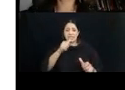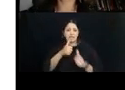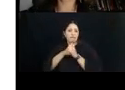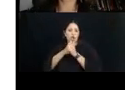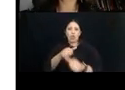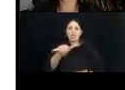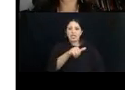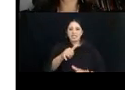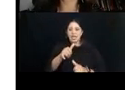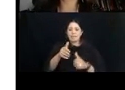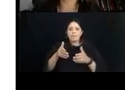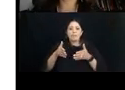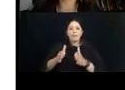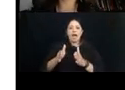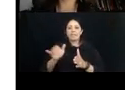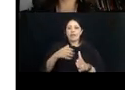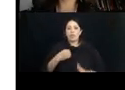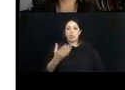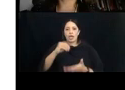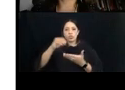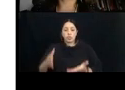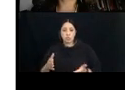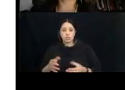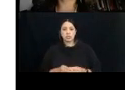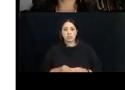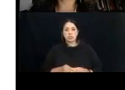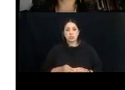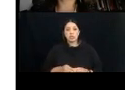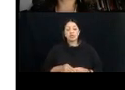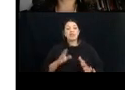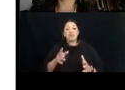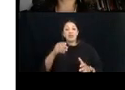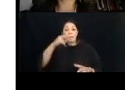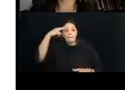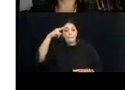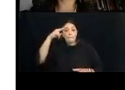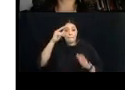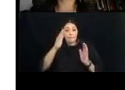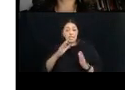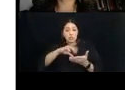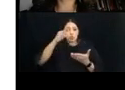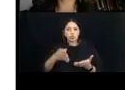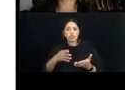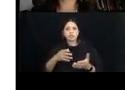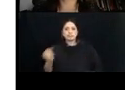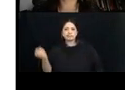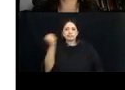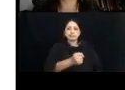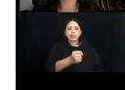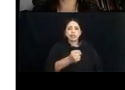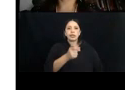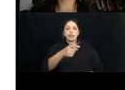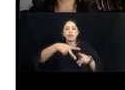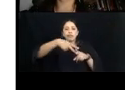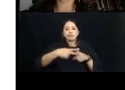were being prepared to go to college. Others were being tracked into going to the shop classes, into the vocational areas.